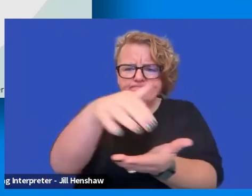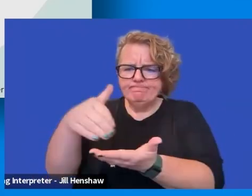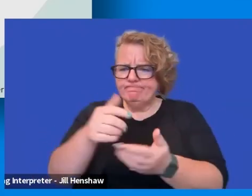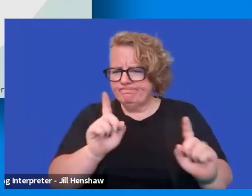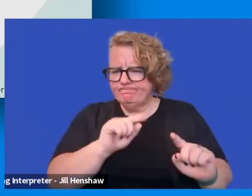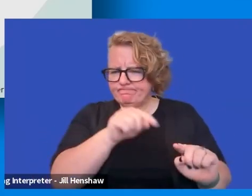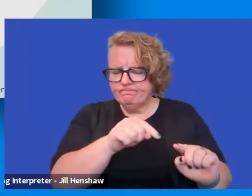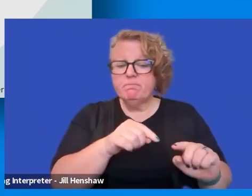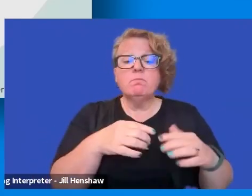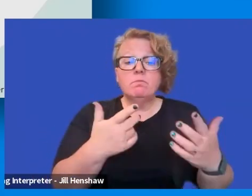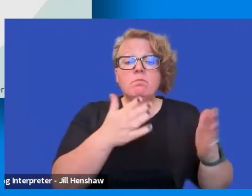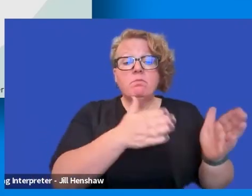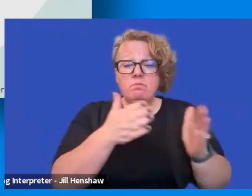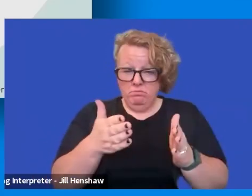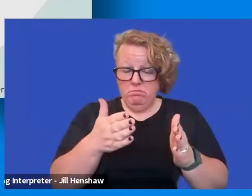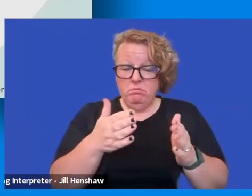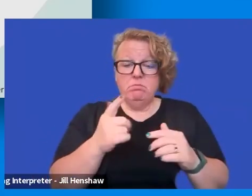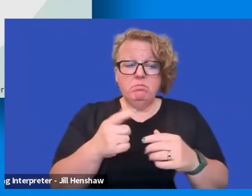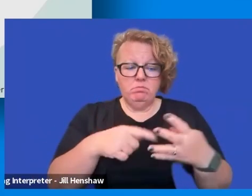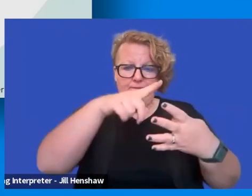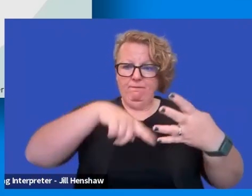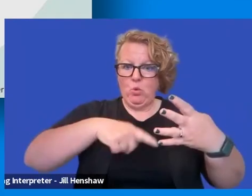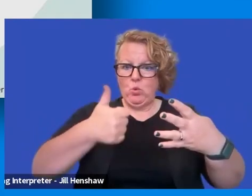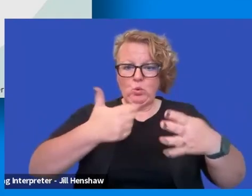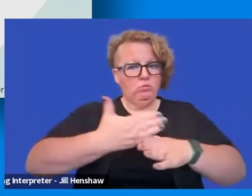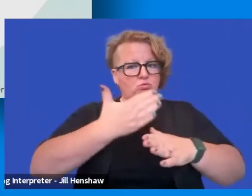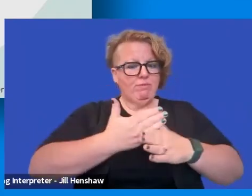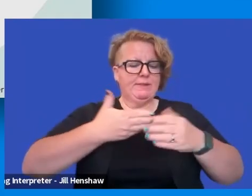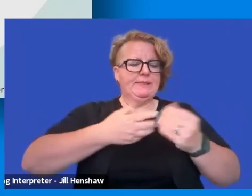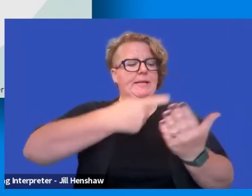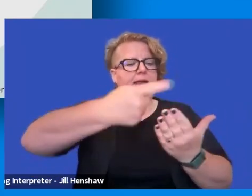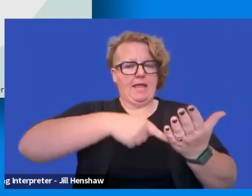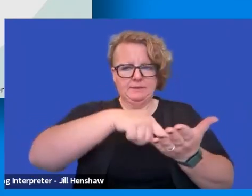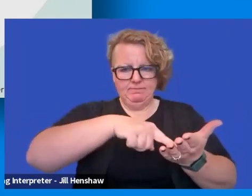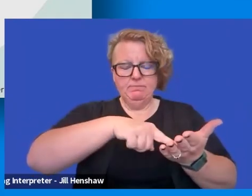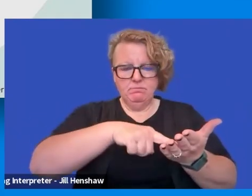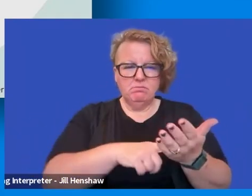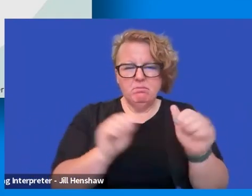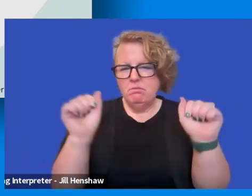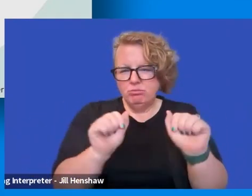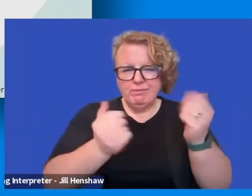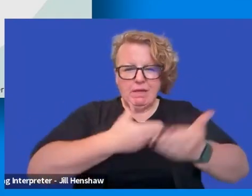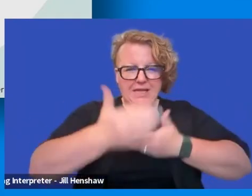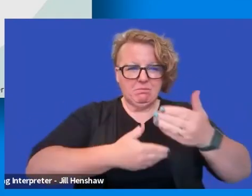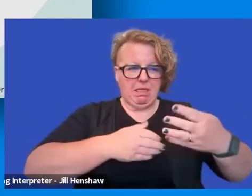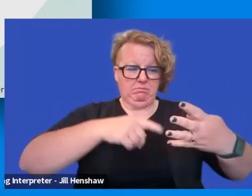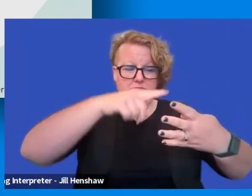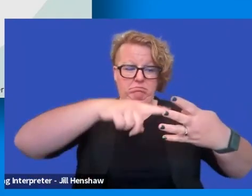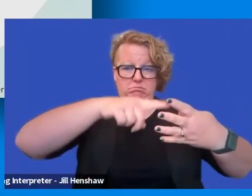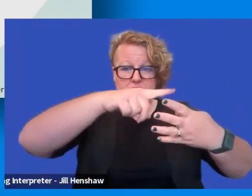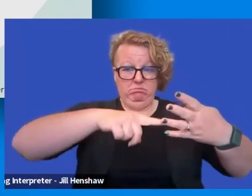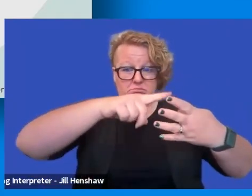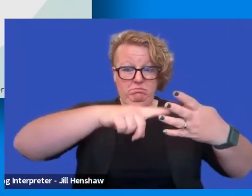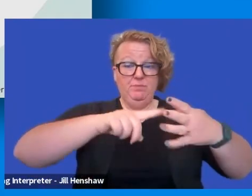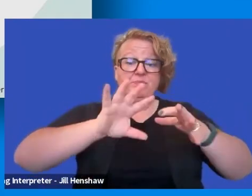will walk through the 4 good practice guides that we have been working on. We'll talk briefly about the first 3 of those, relating